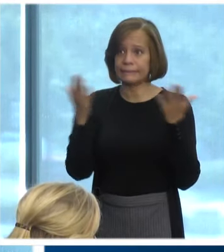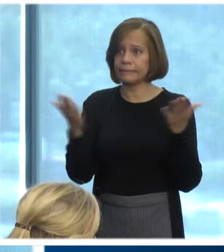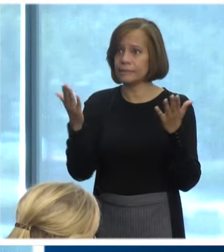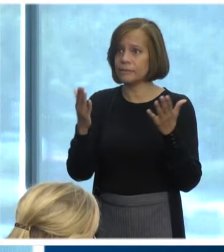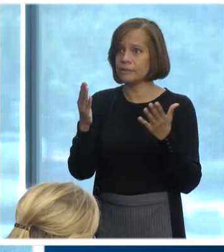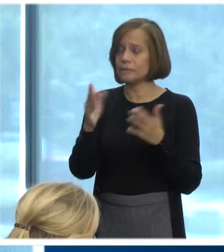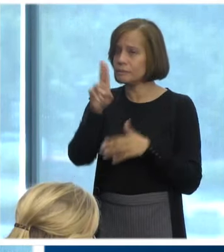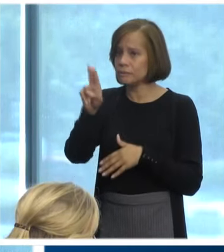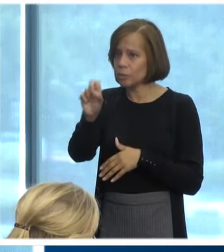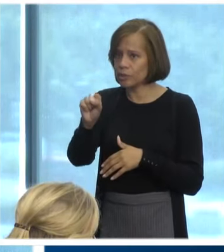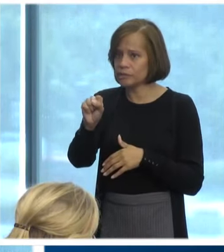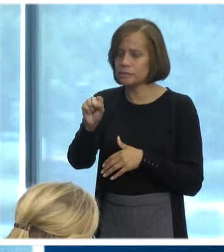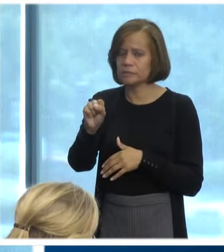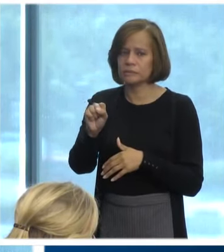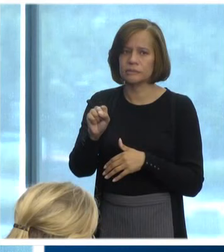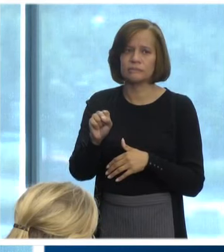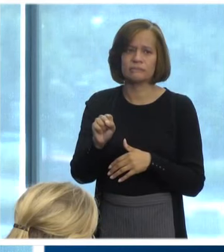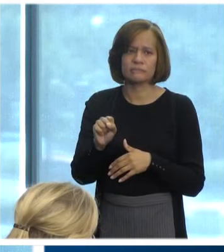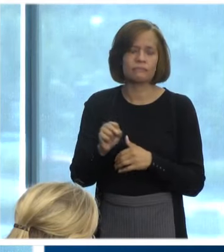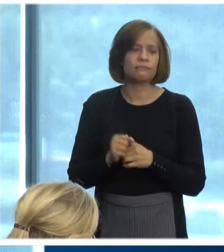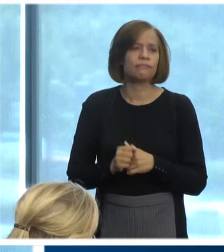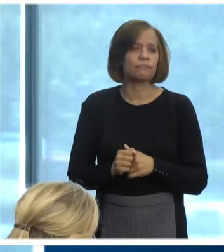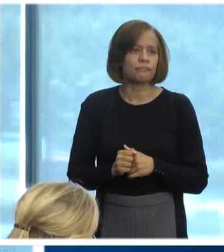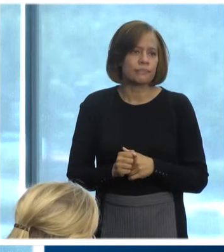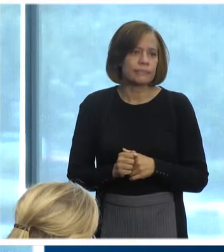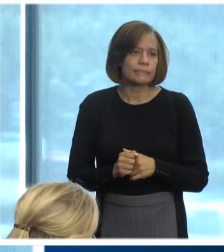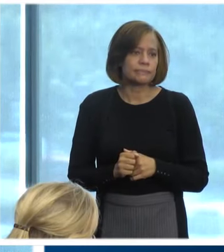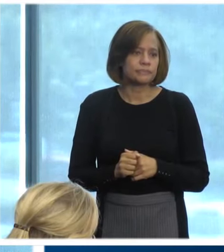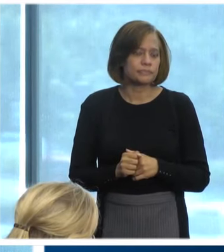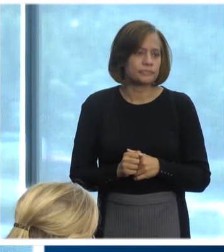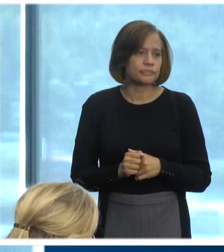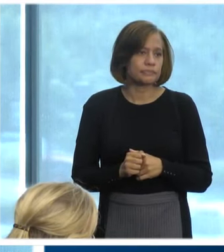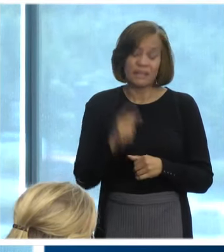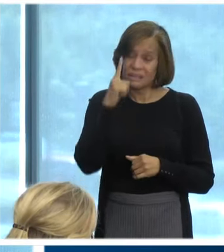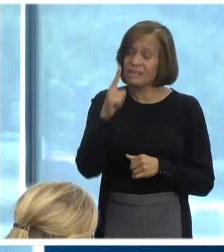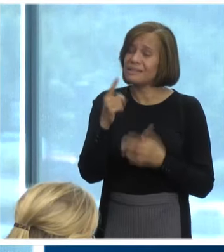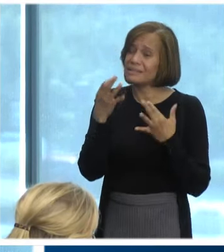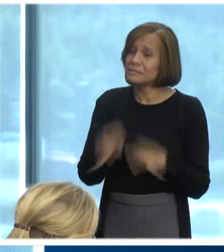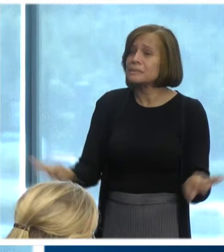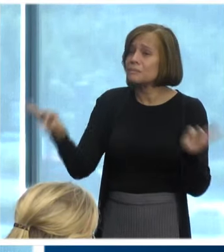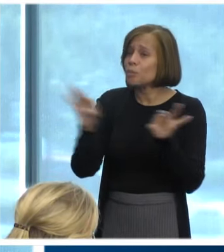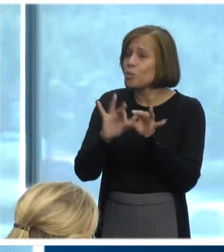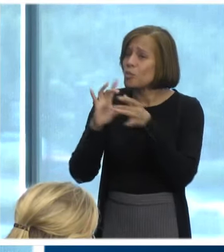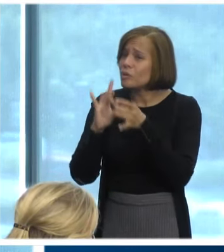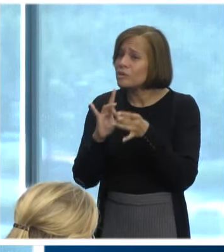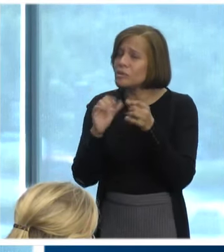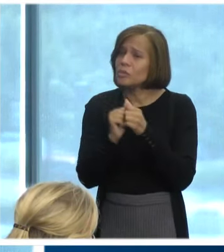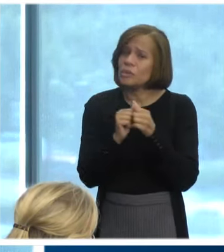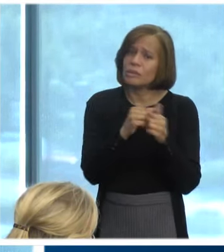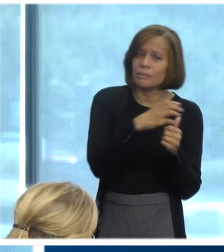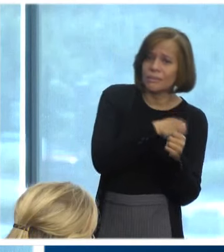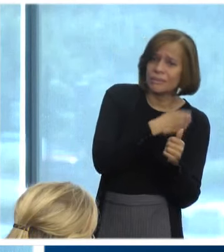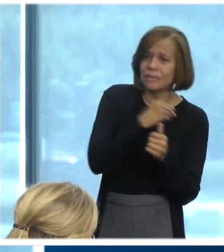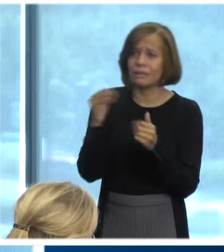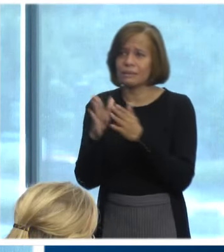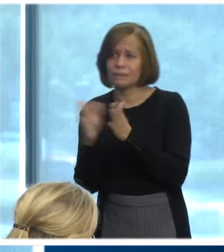I don't think there's anything more important than the relationship between the Division of Police and the public.